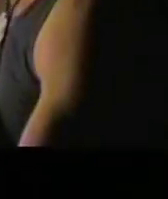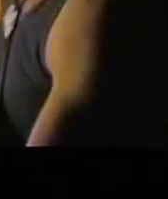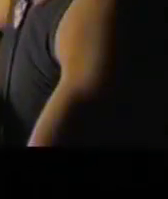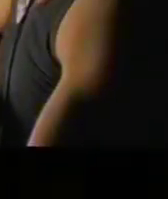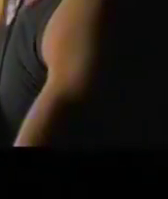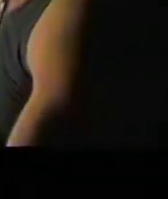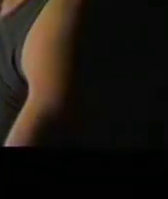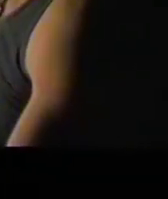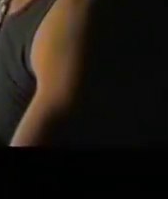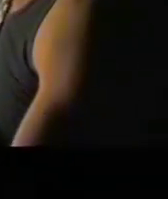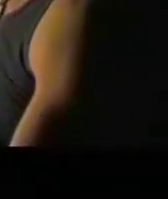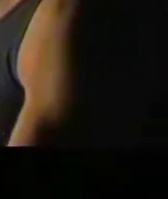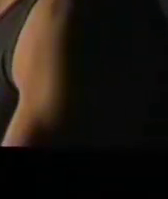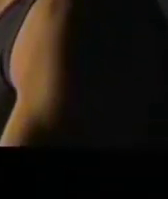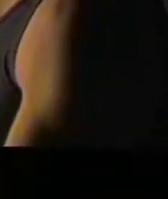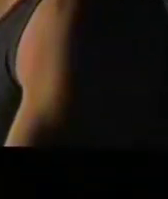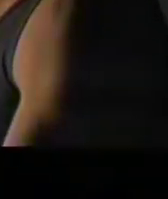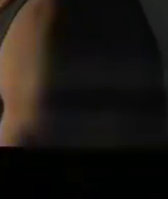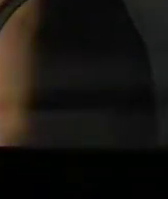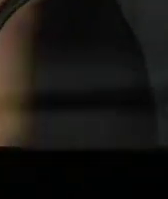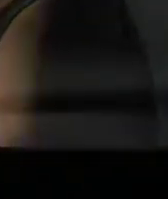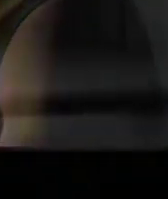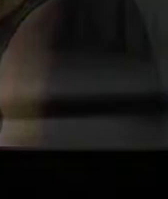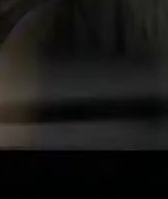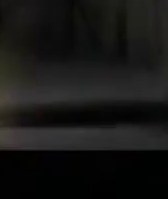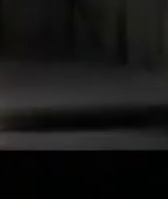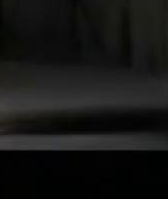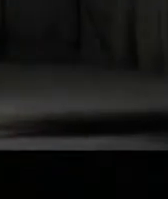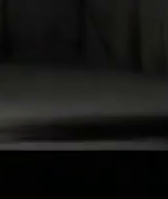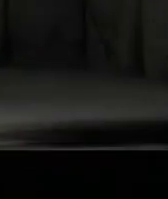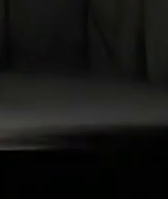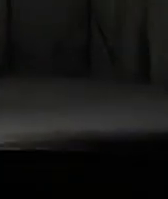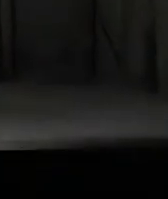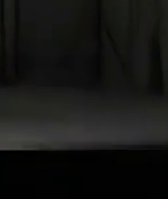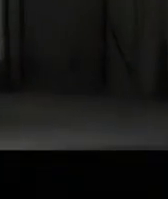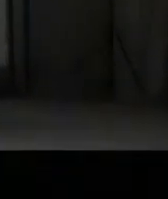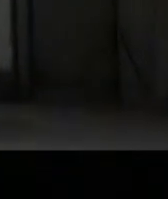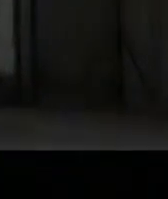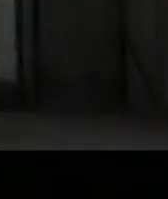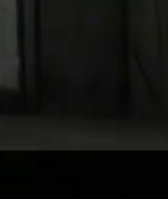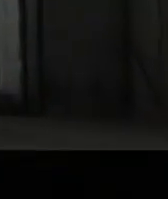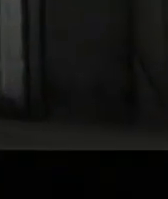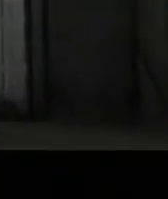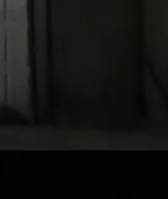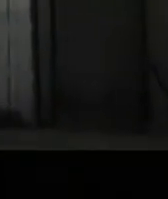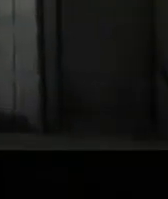Through all the days that eat away at every breath that I take,